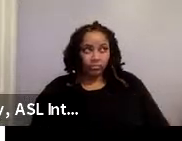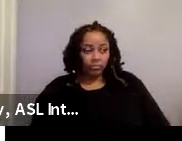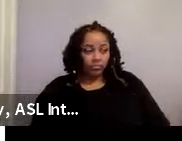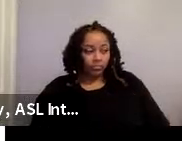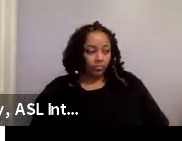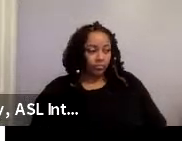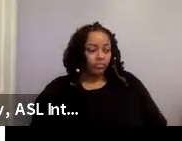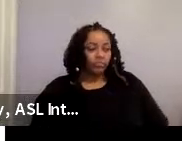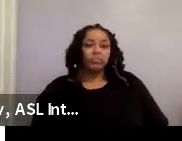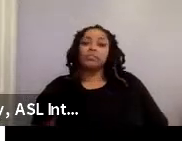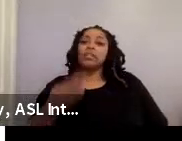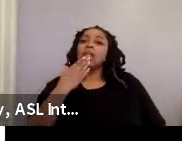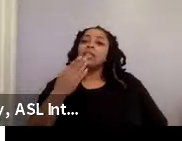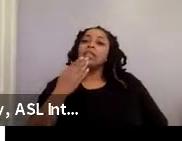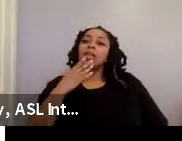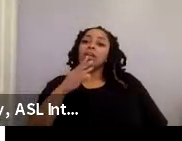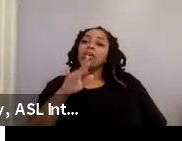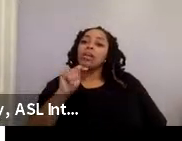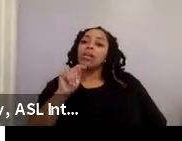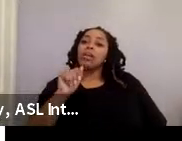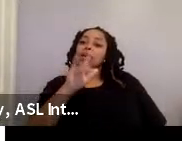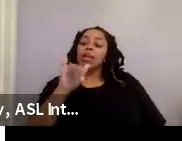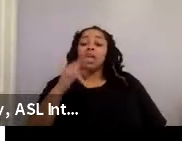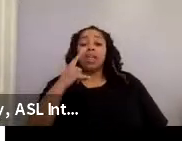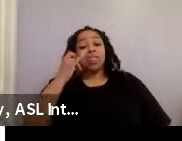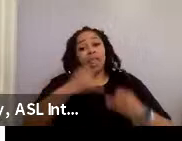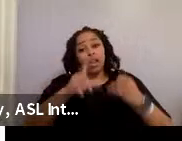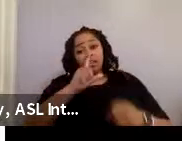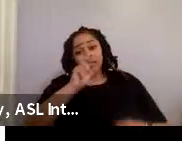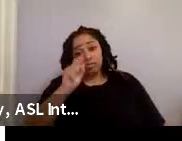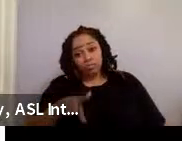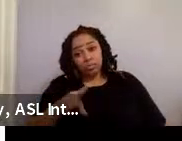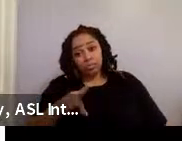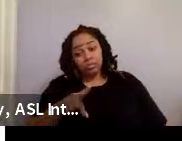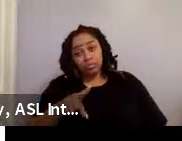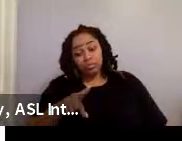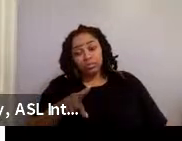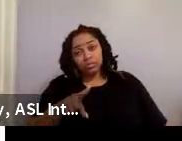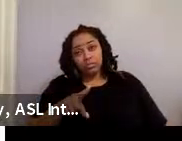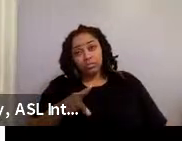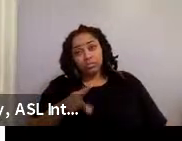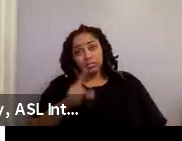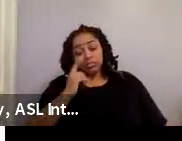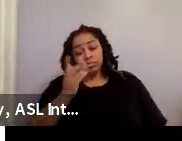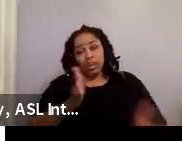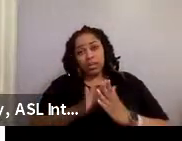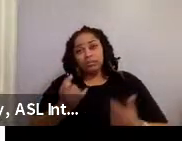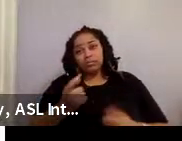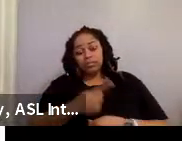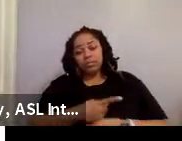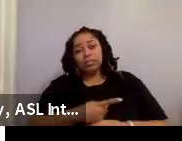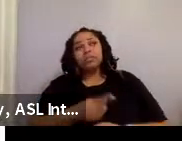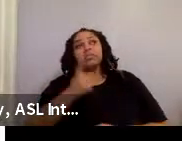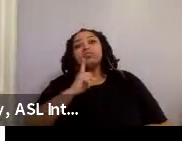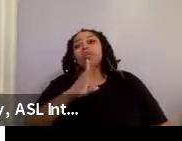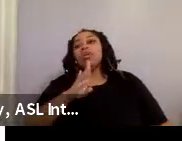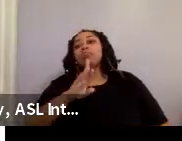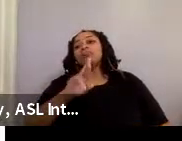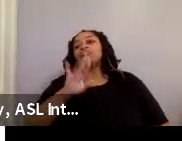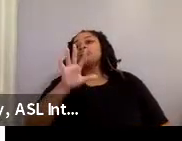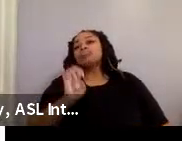Thank you, Kathy. The last question that we will ask today is for